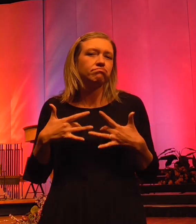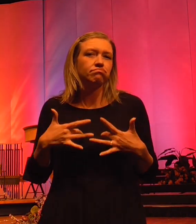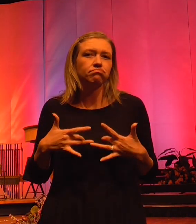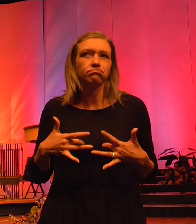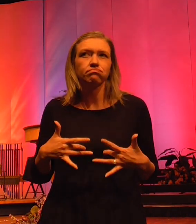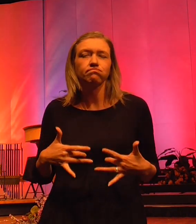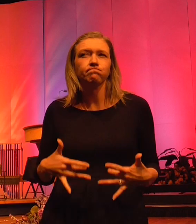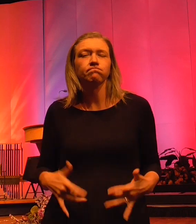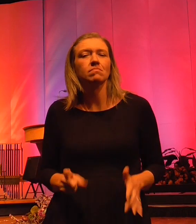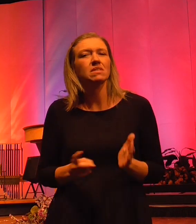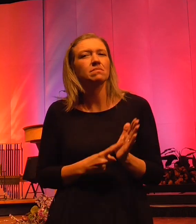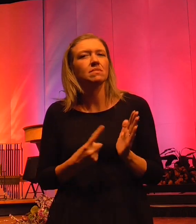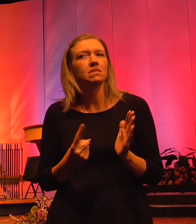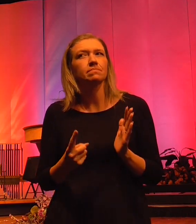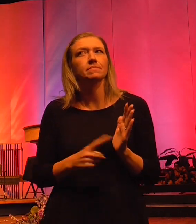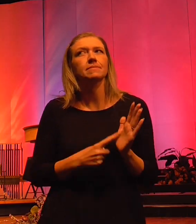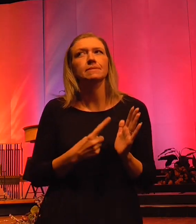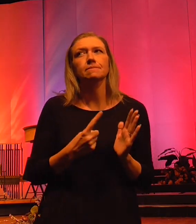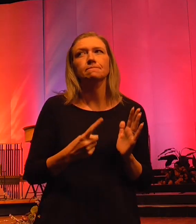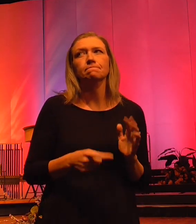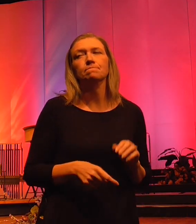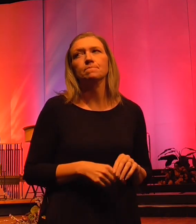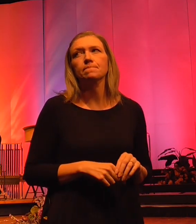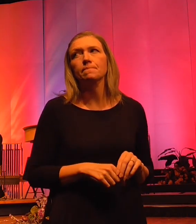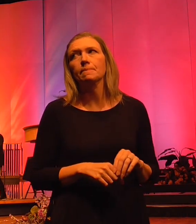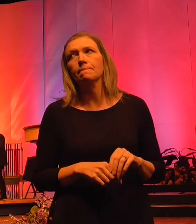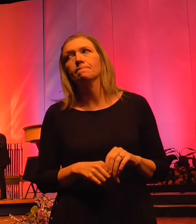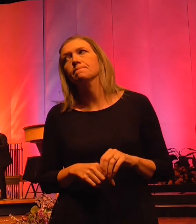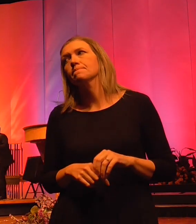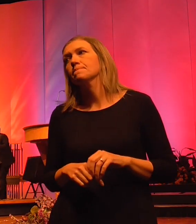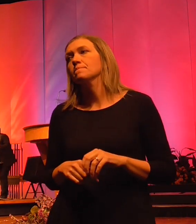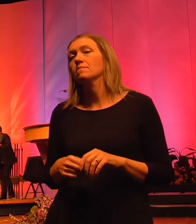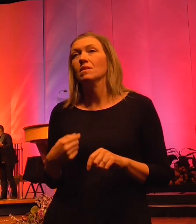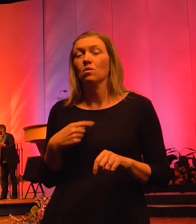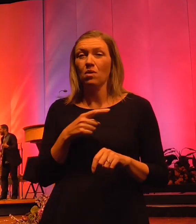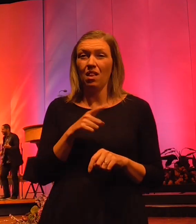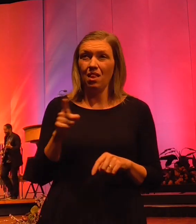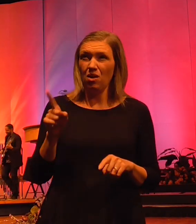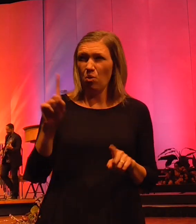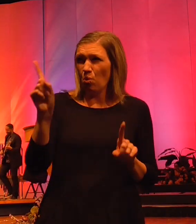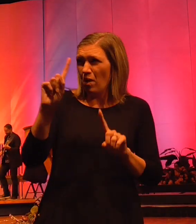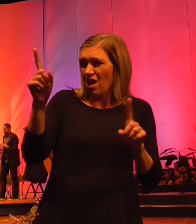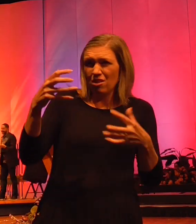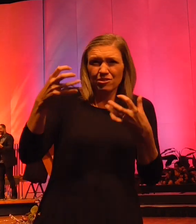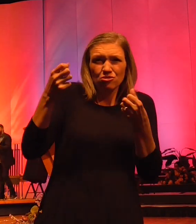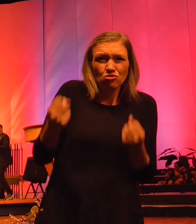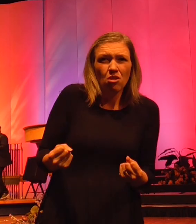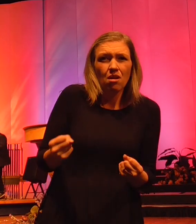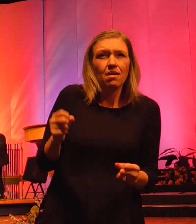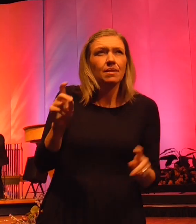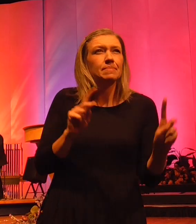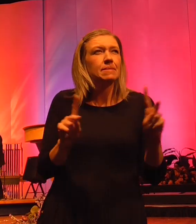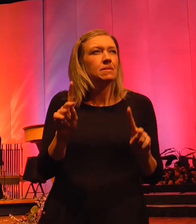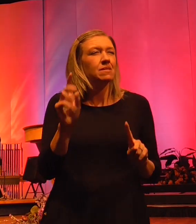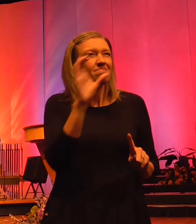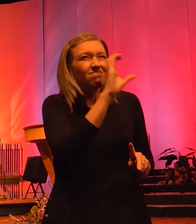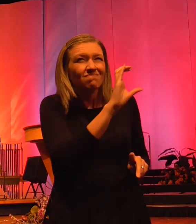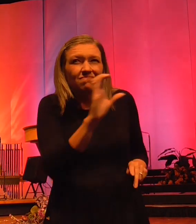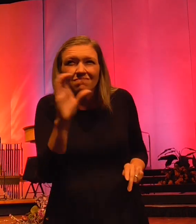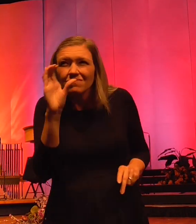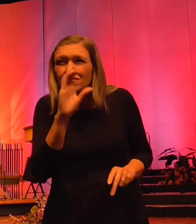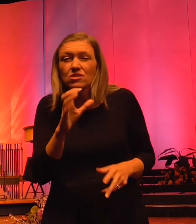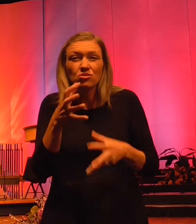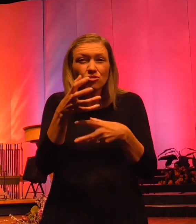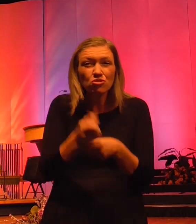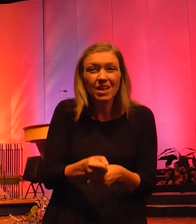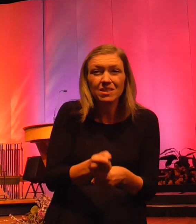downhearted sometimes. And where are the strong? And who are